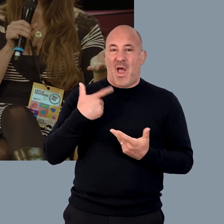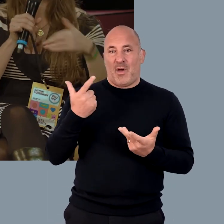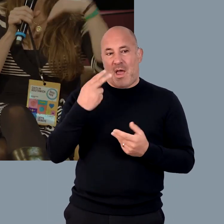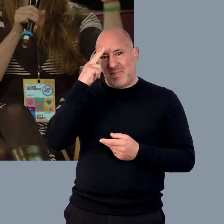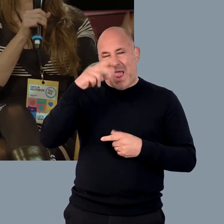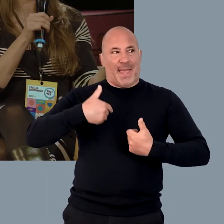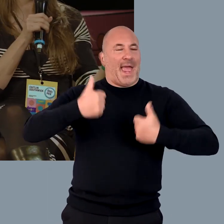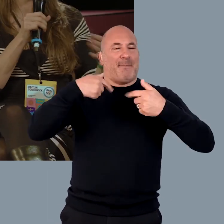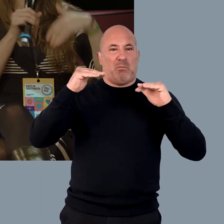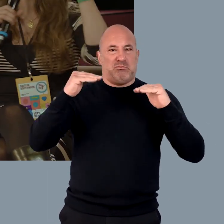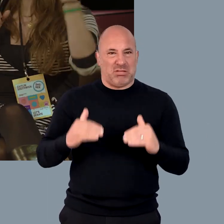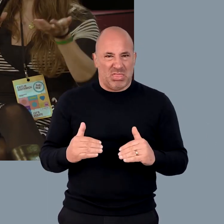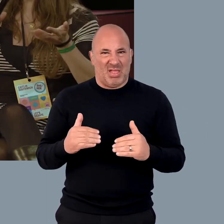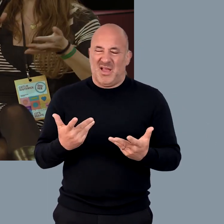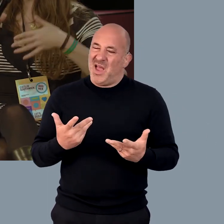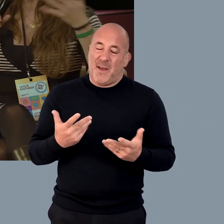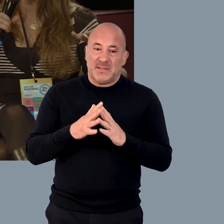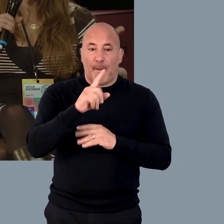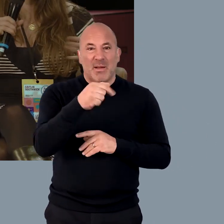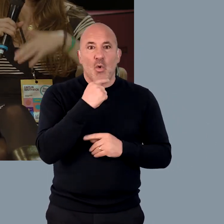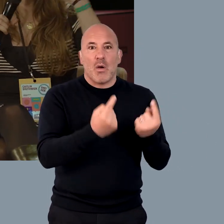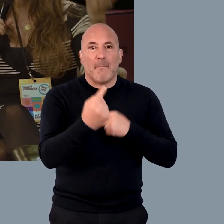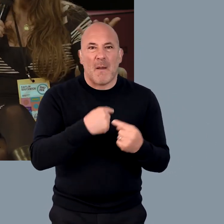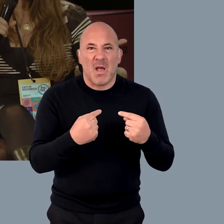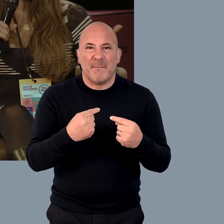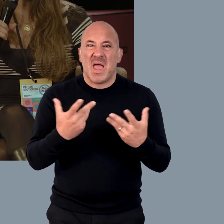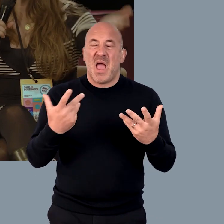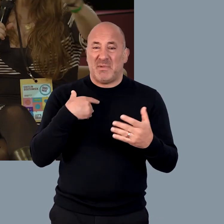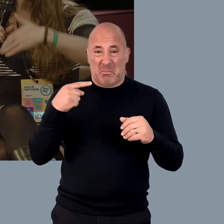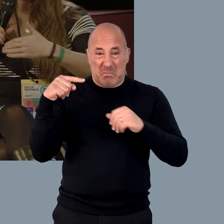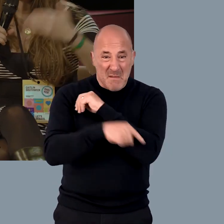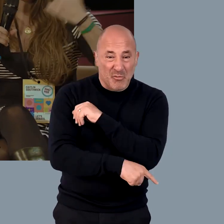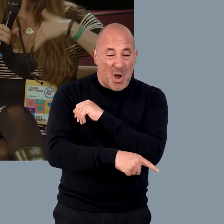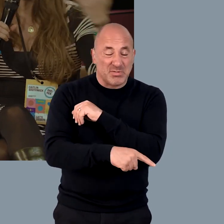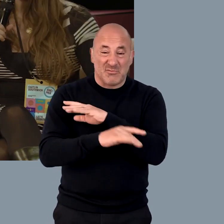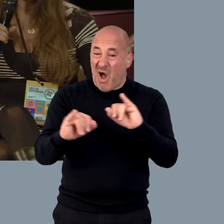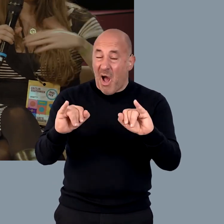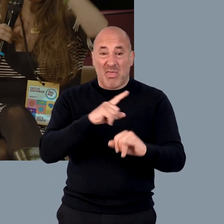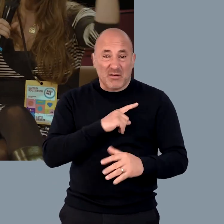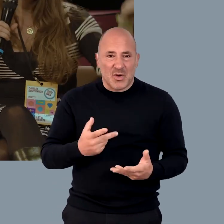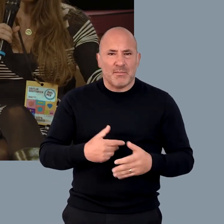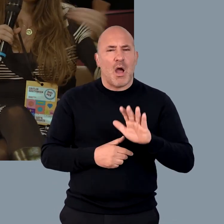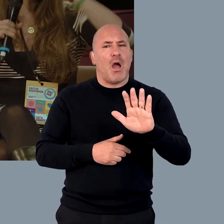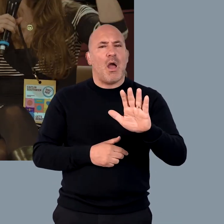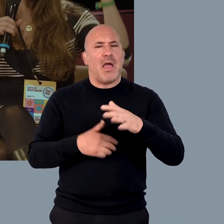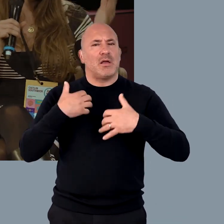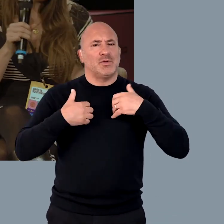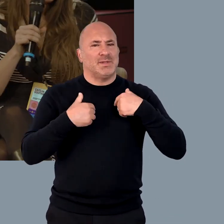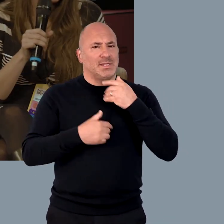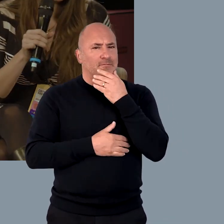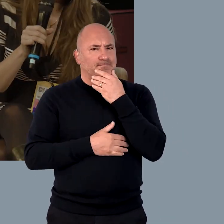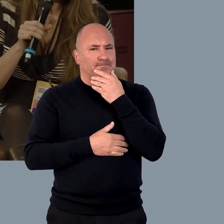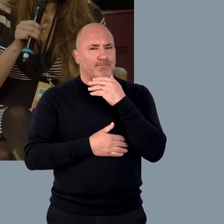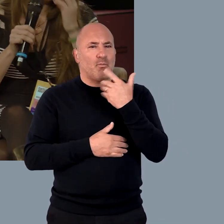losing our credibility, or we're going to be losing our prestige, and we can't, draw people in, and so we're going to go bankrupt, and it's going to